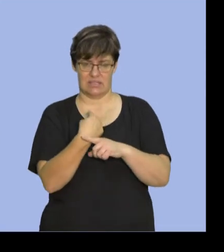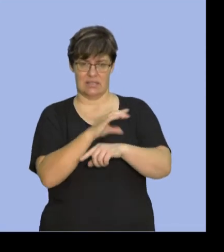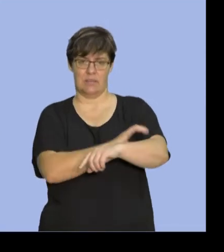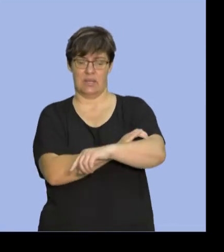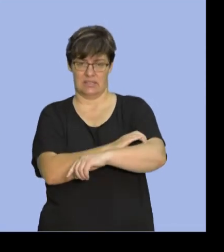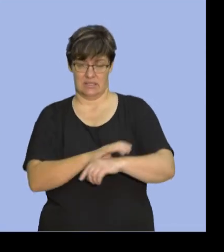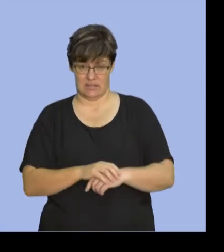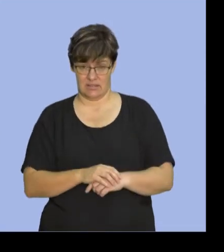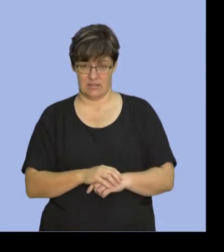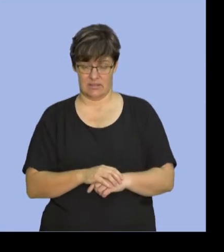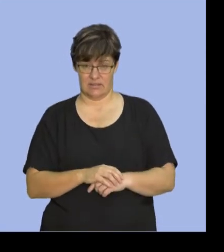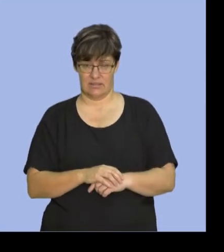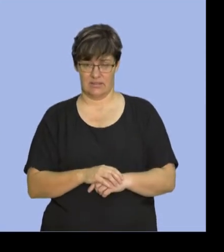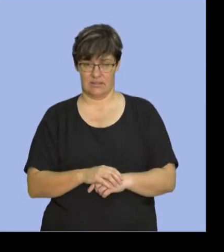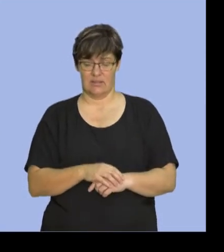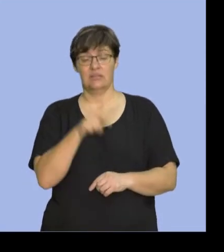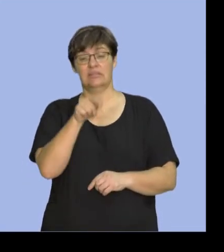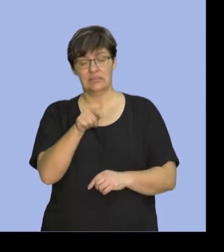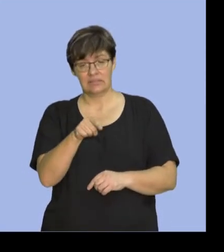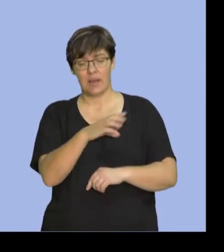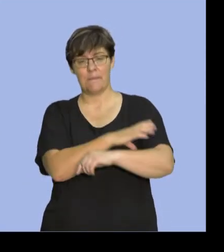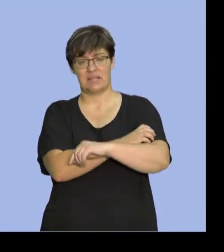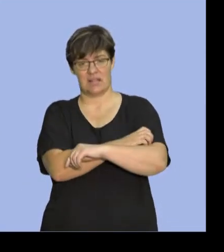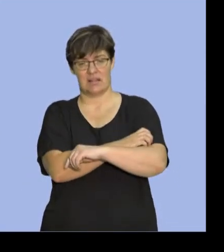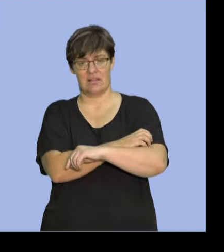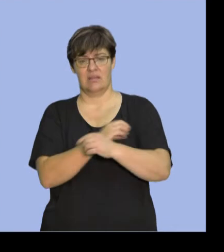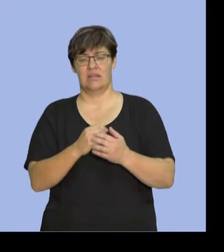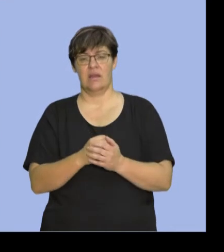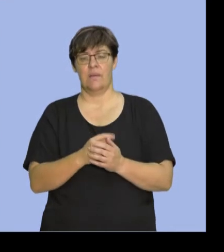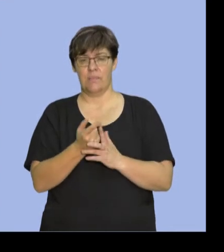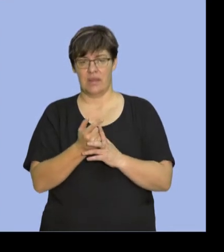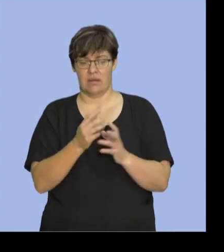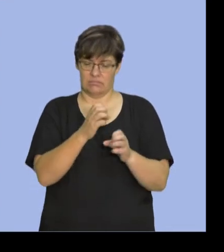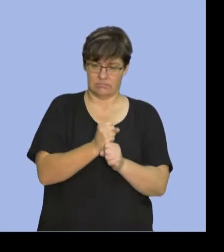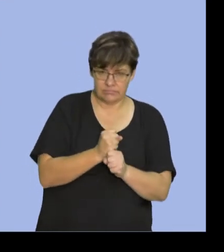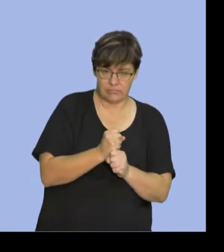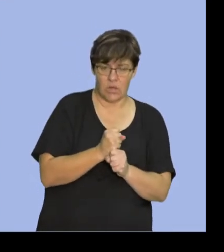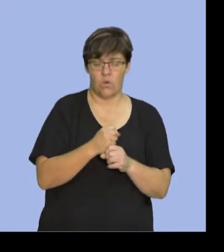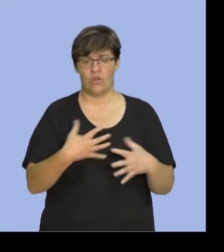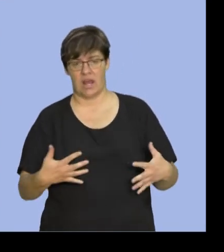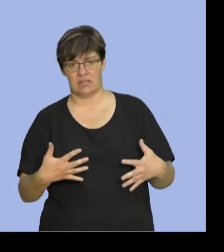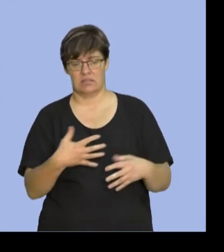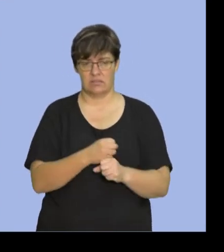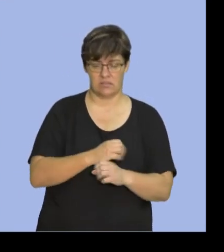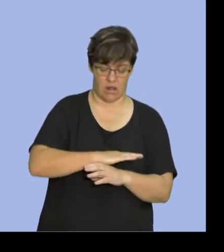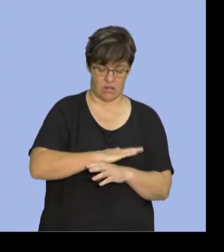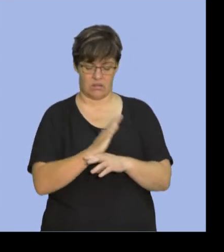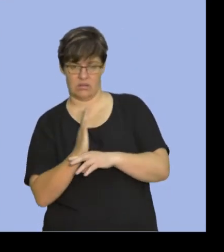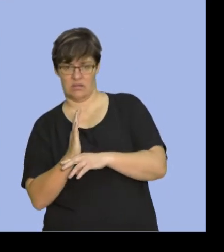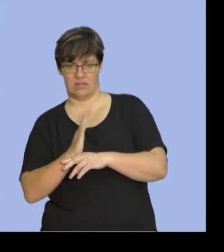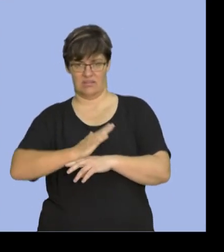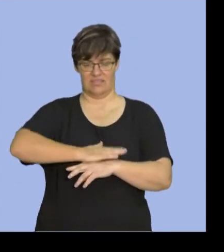this muscle is that it can contract or relax, causing the hair follicle to stand